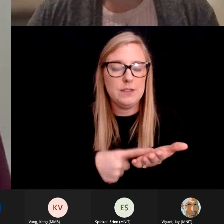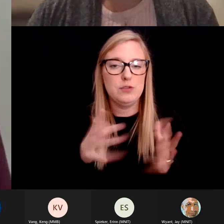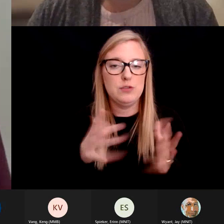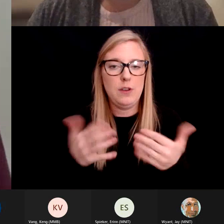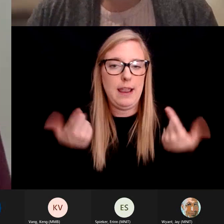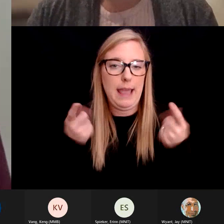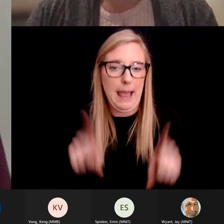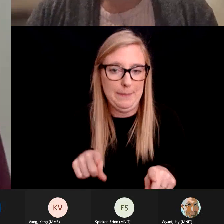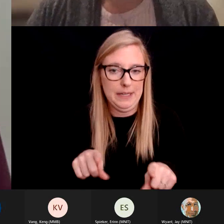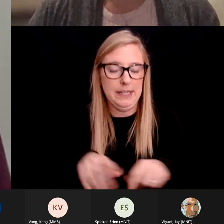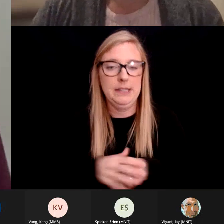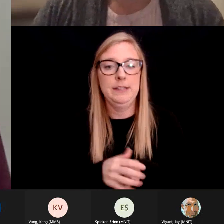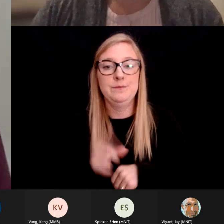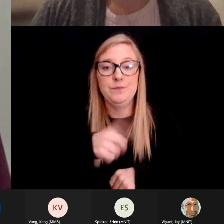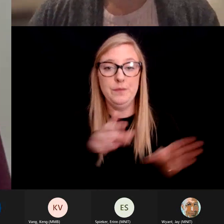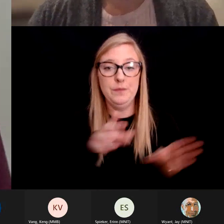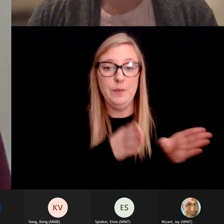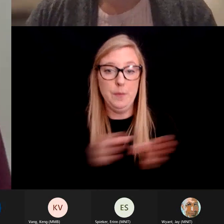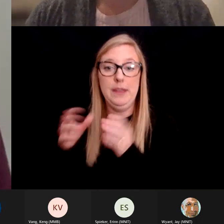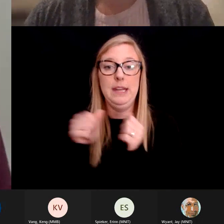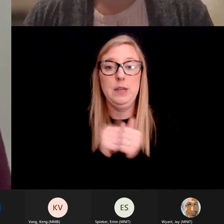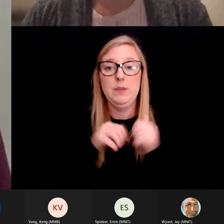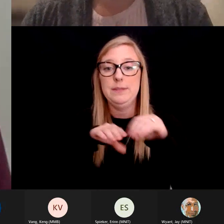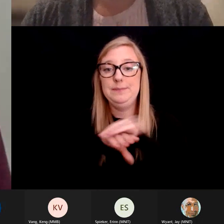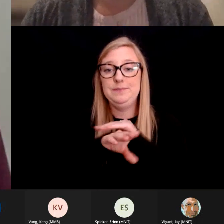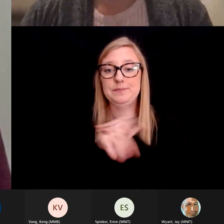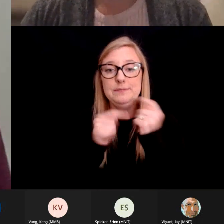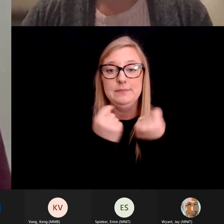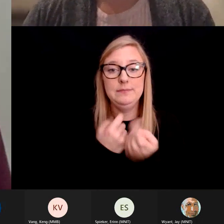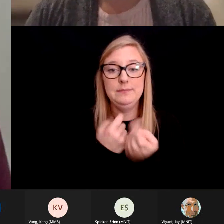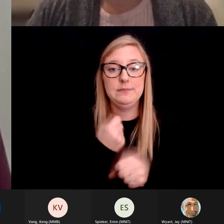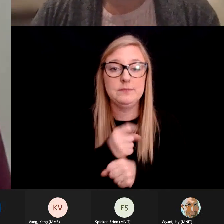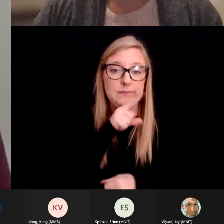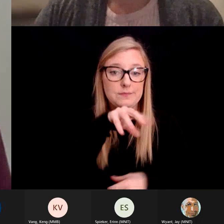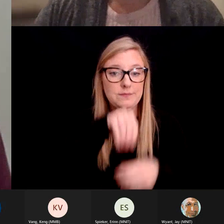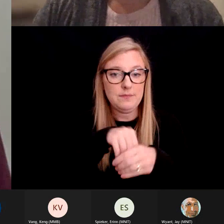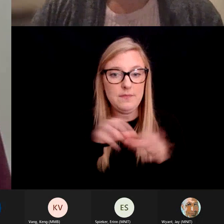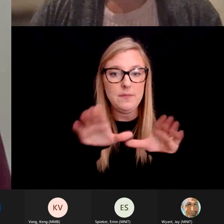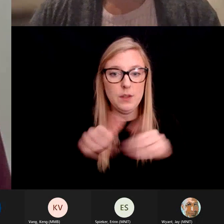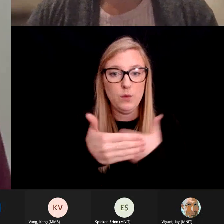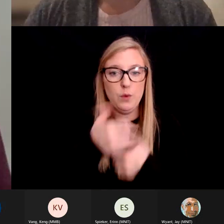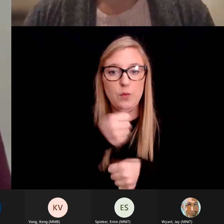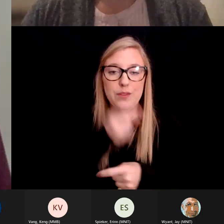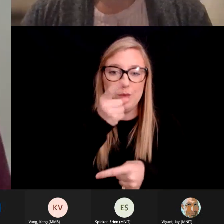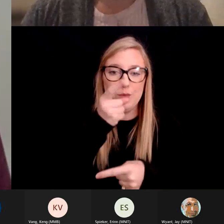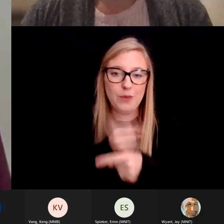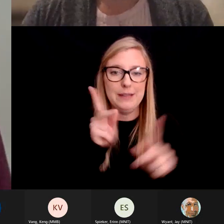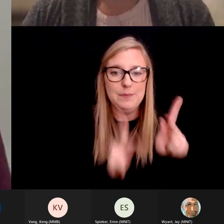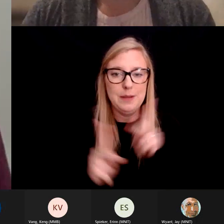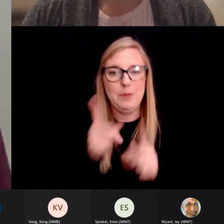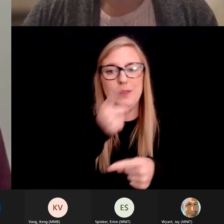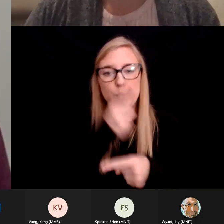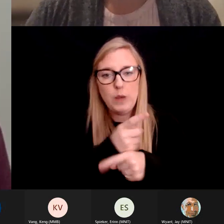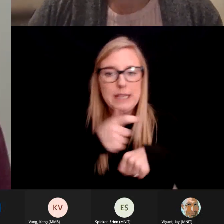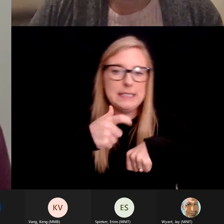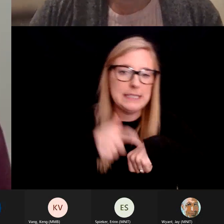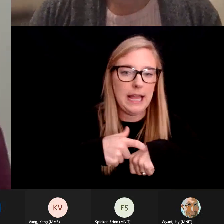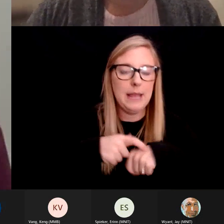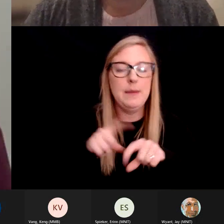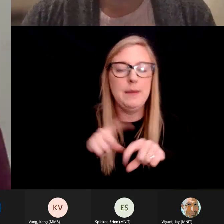they're planning with the accessibility team to make sure that they're in the room with the right people at the right time, but they're not really getting in and doing